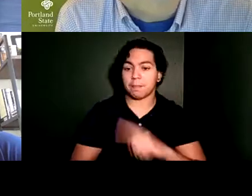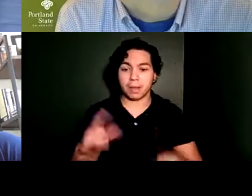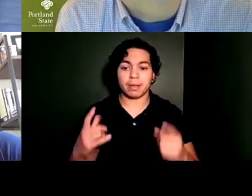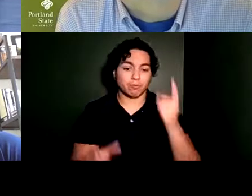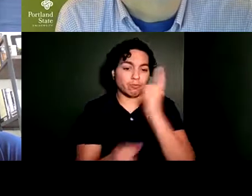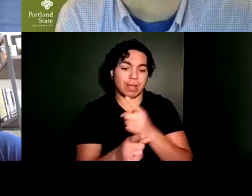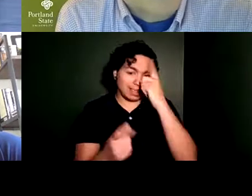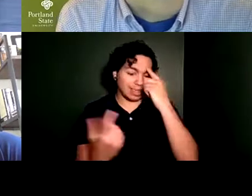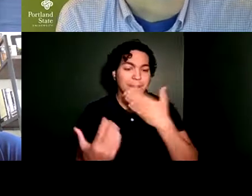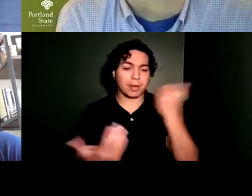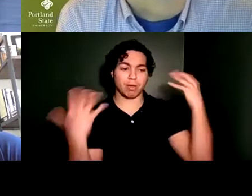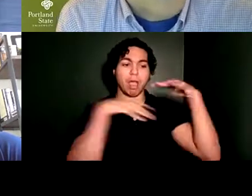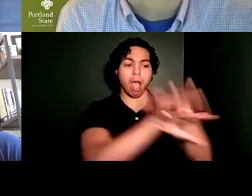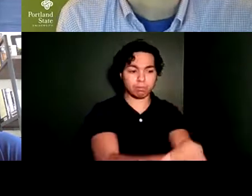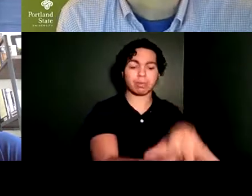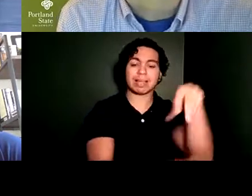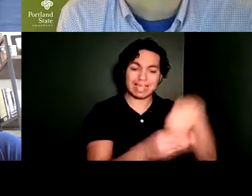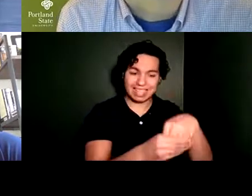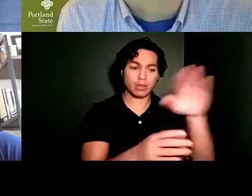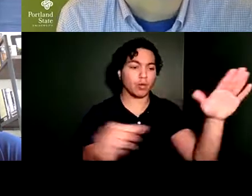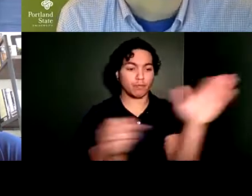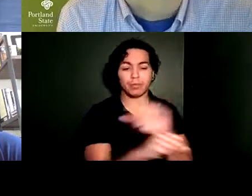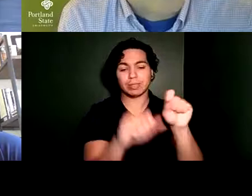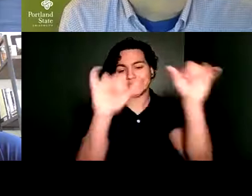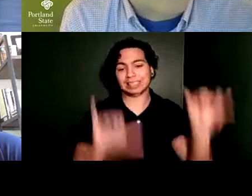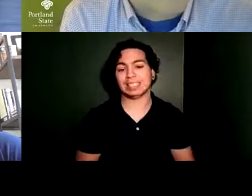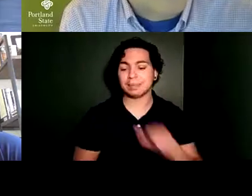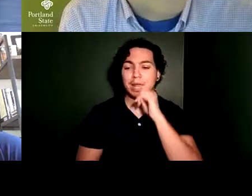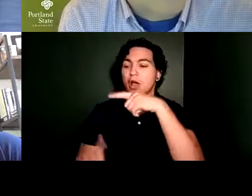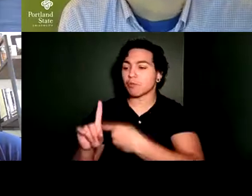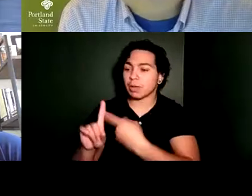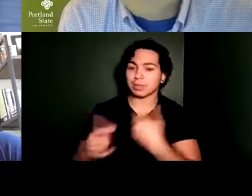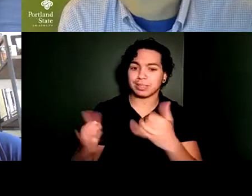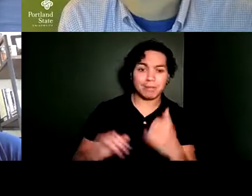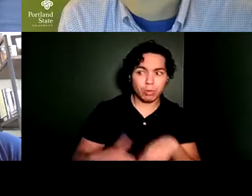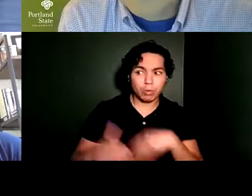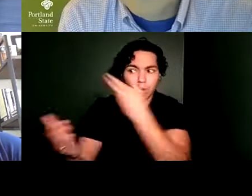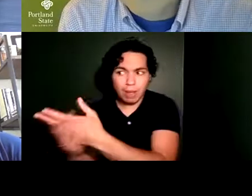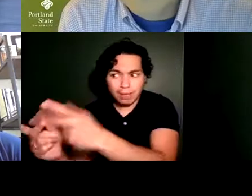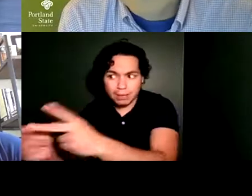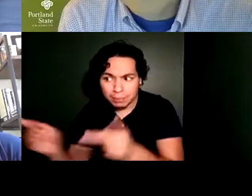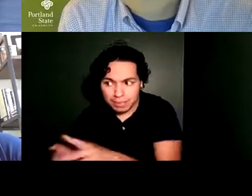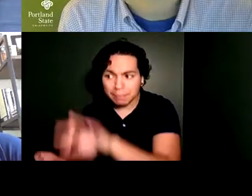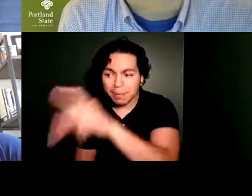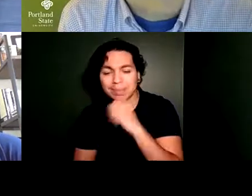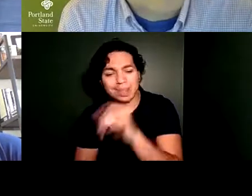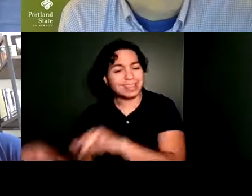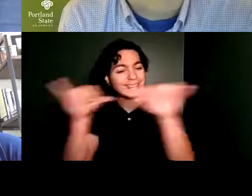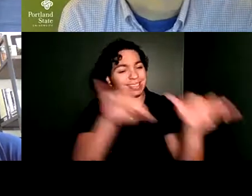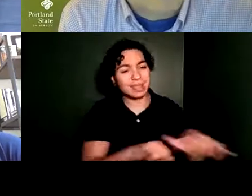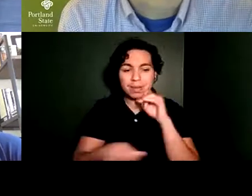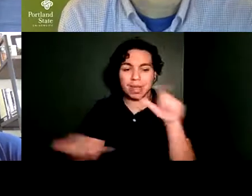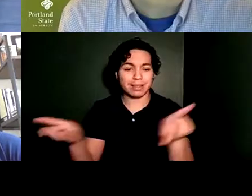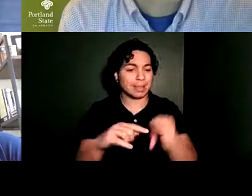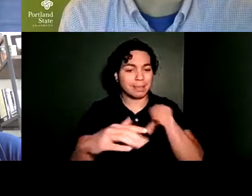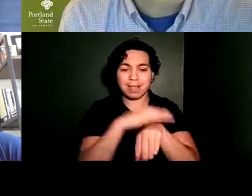integrated approach, because when you have the, you know, rental sort of, you have to go to a place, pick it up, it's not really the same. It's not